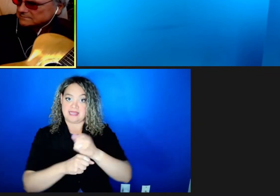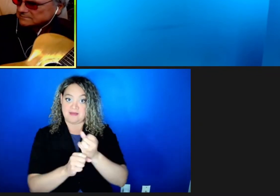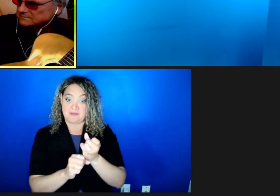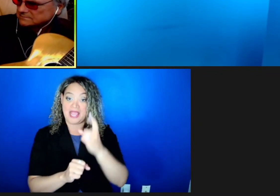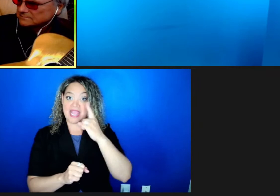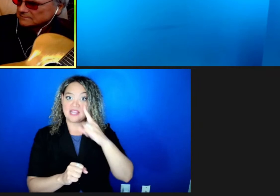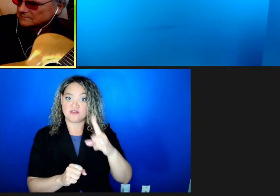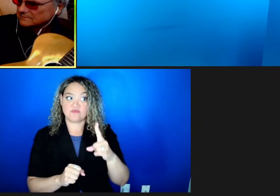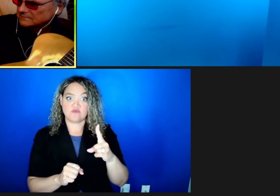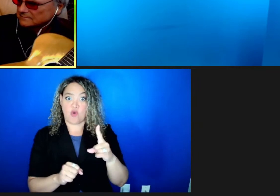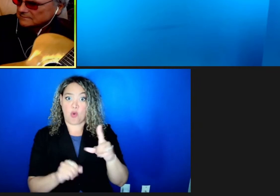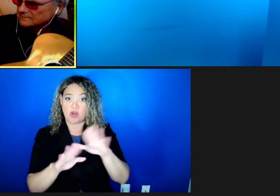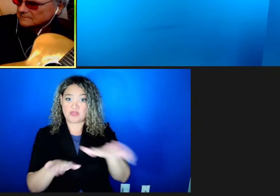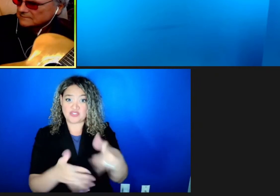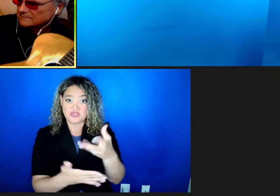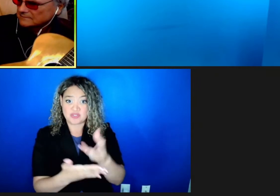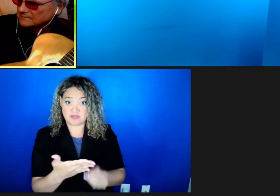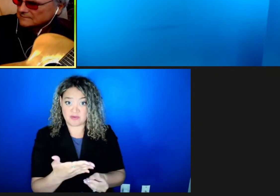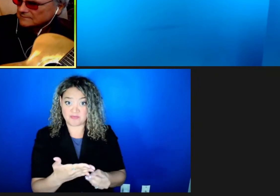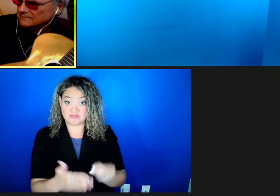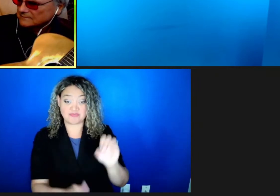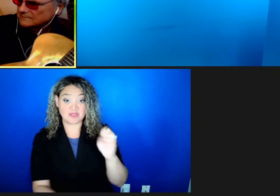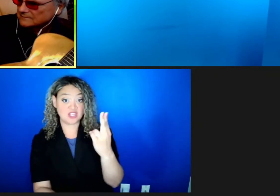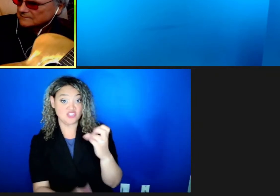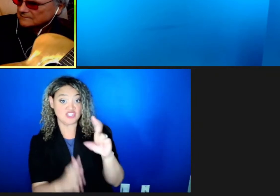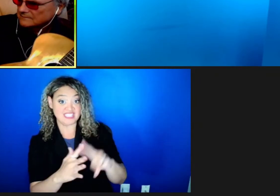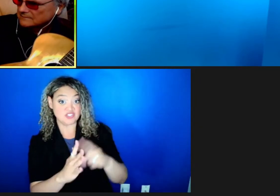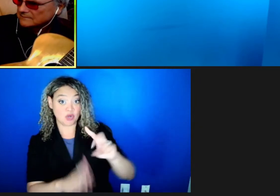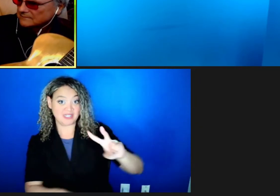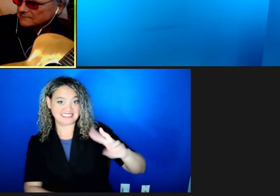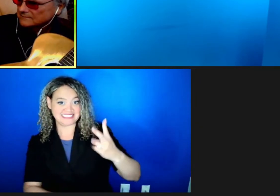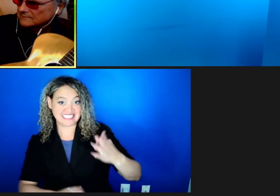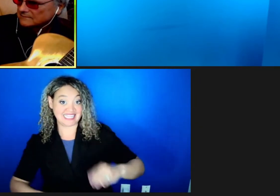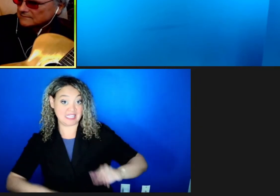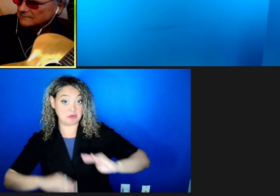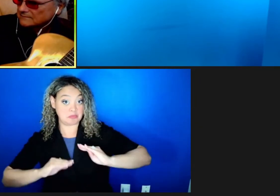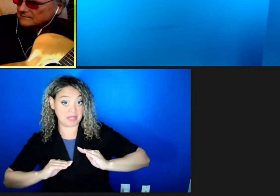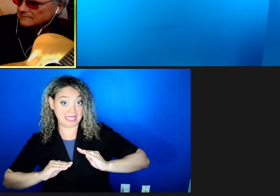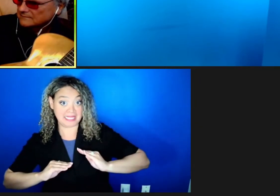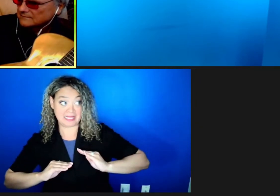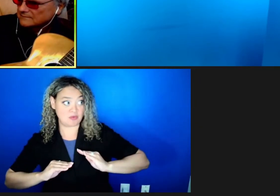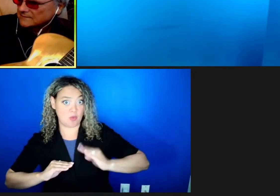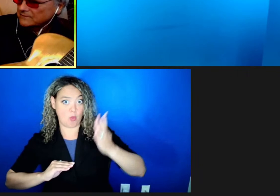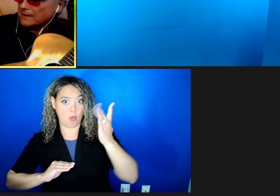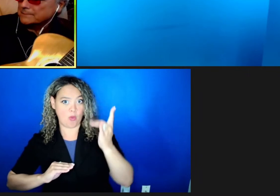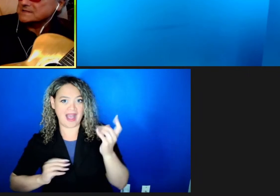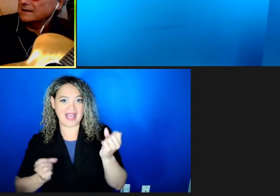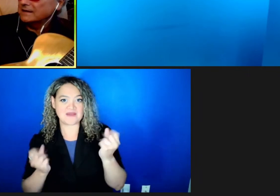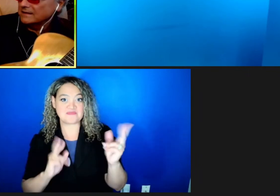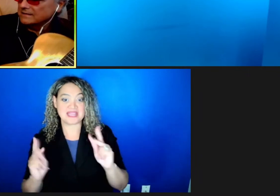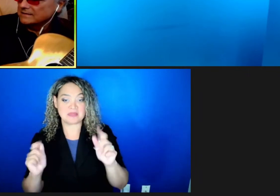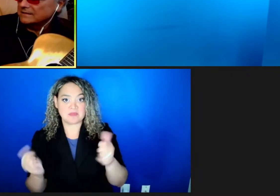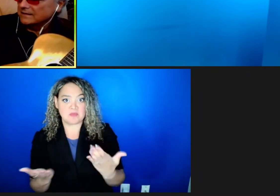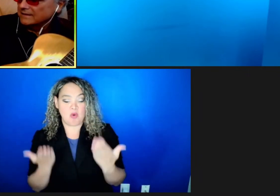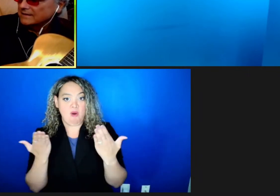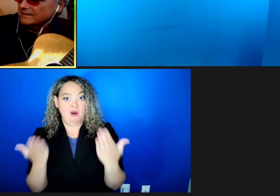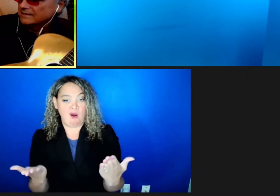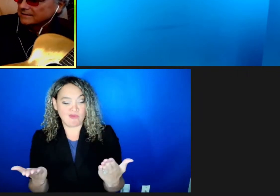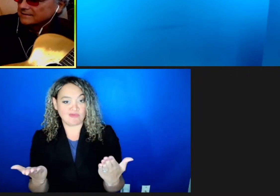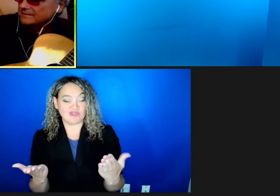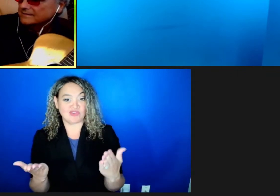lost. And she, by the way, she's starting a second blanket because she got so many offers for ramps. Yeah.